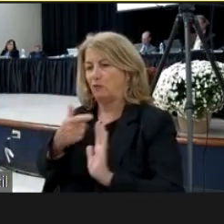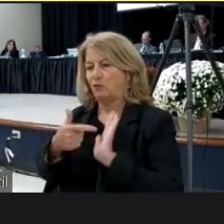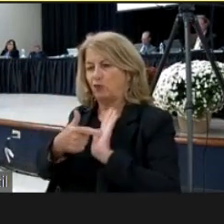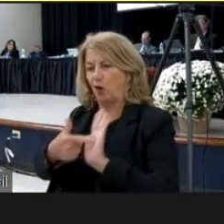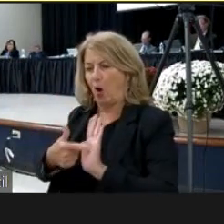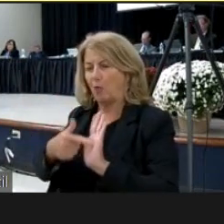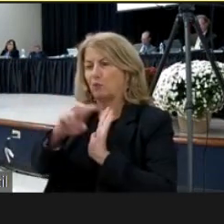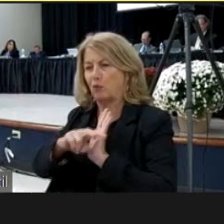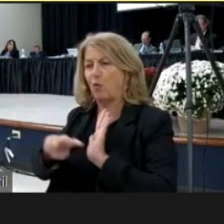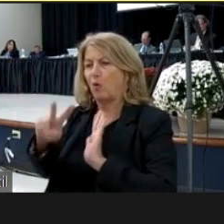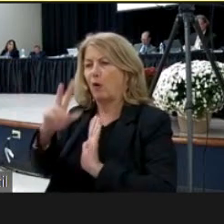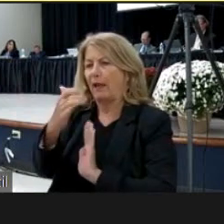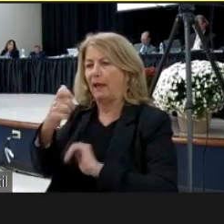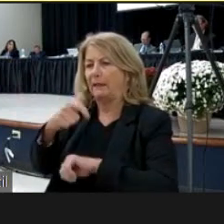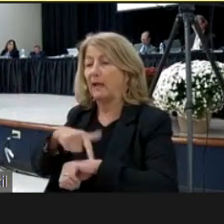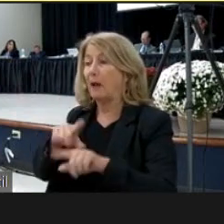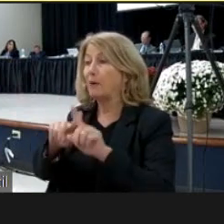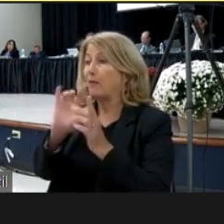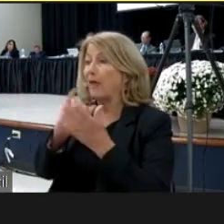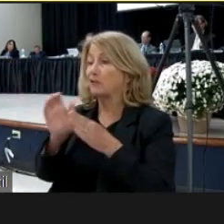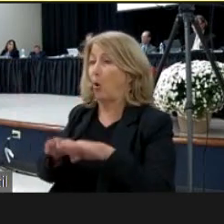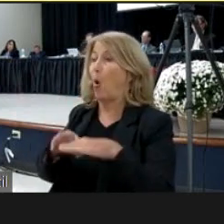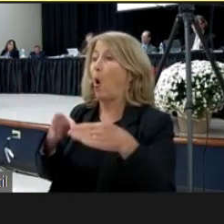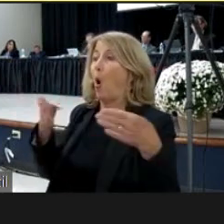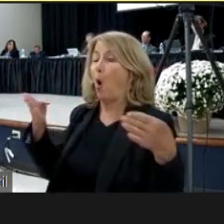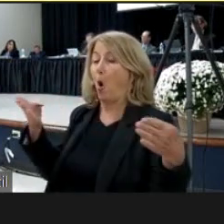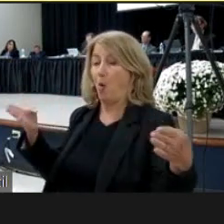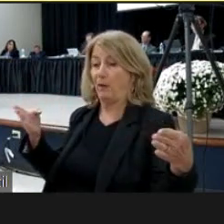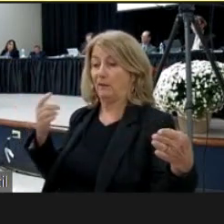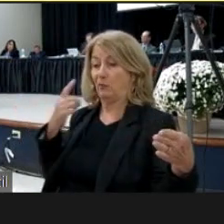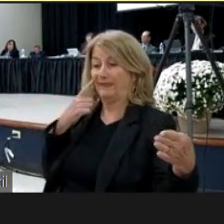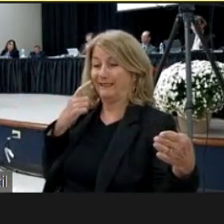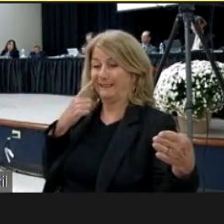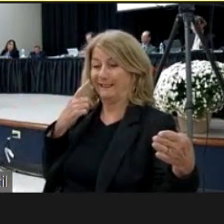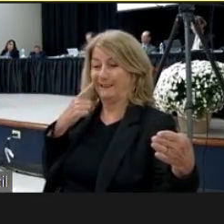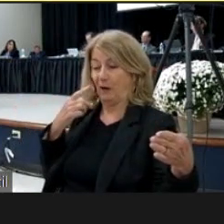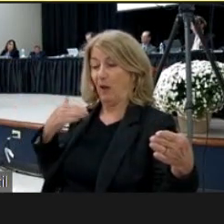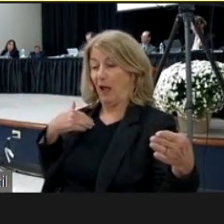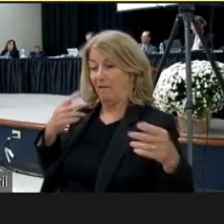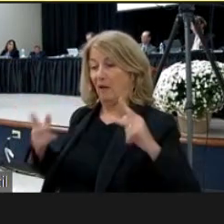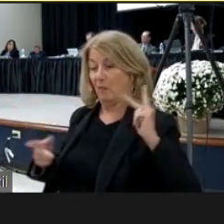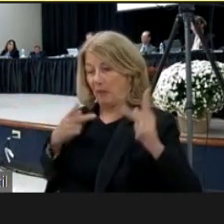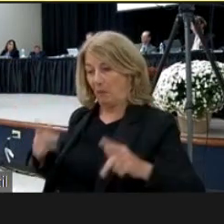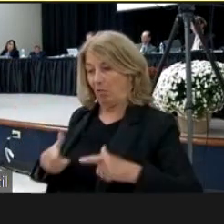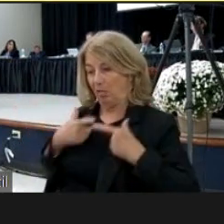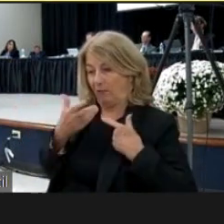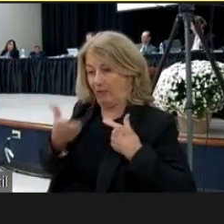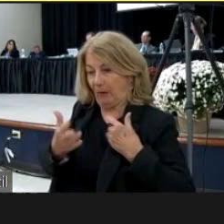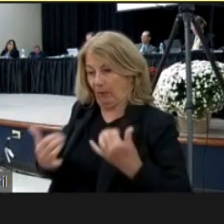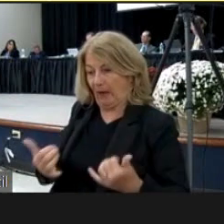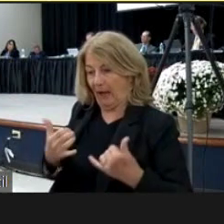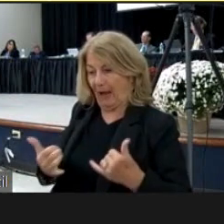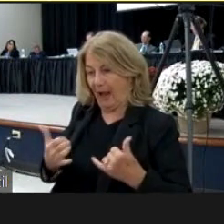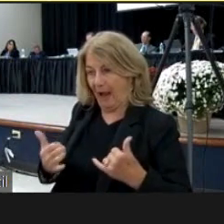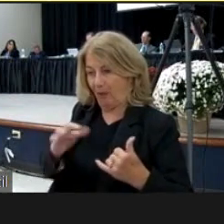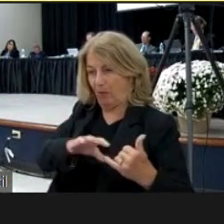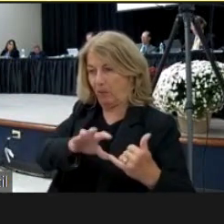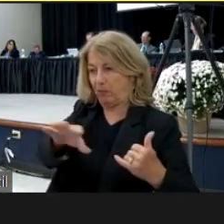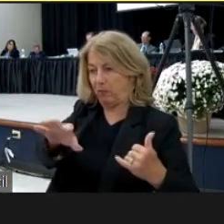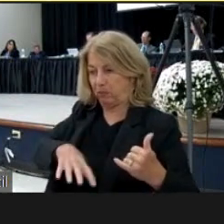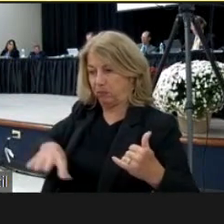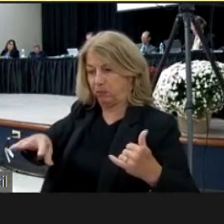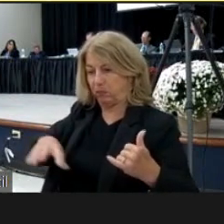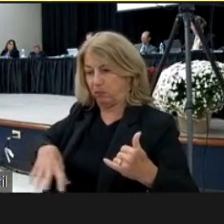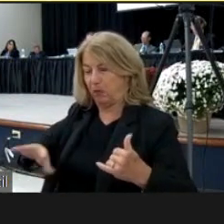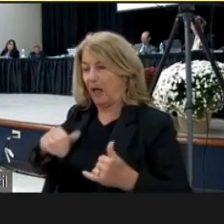anytime. But that is open. It is leasing. We have people that are living now on site, and we've